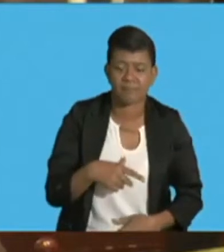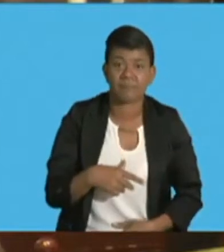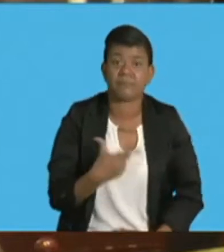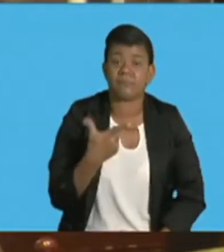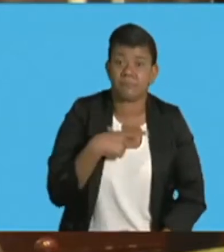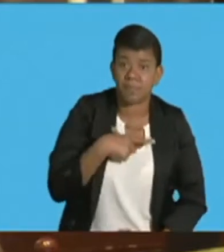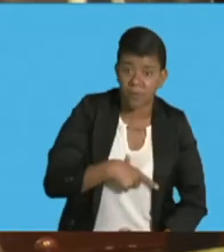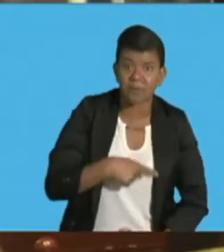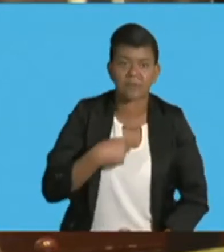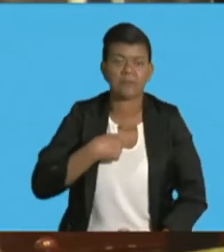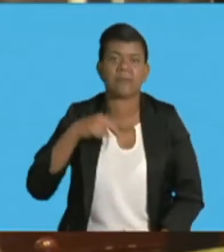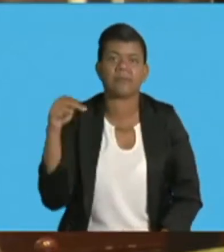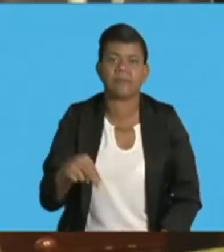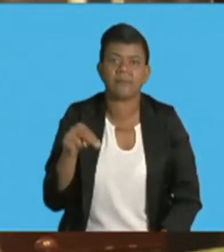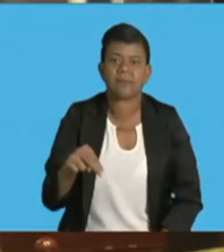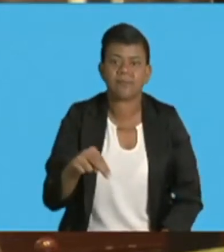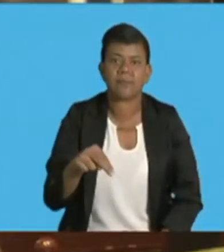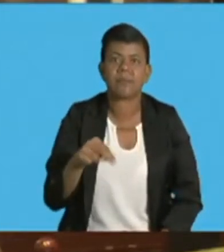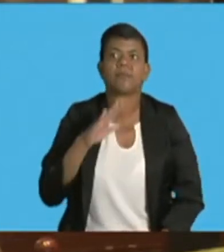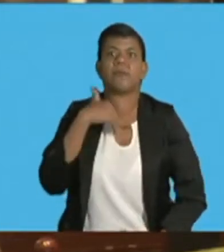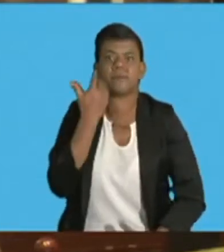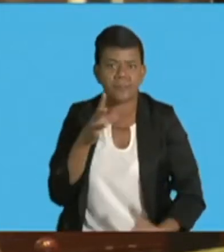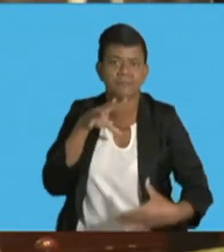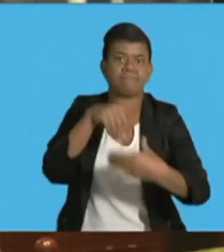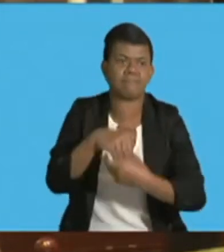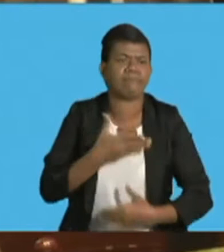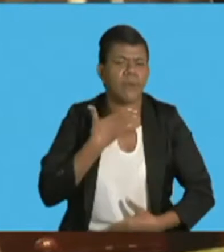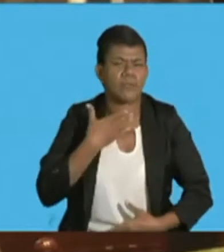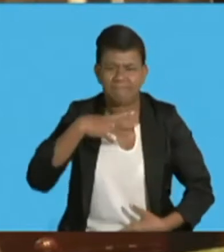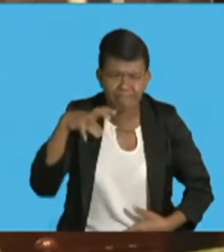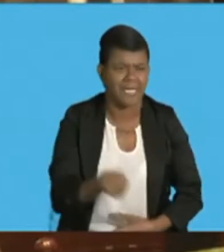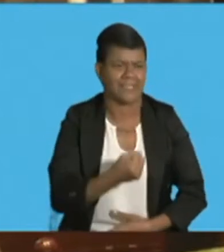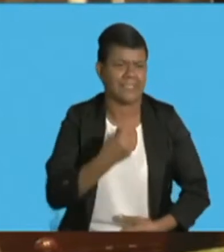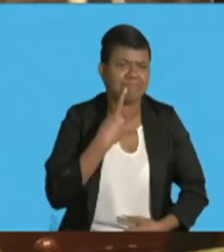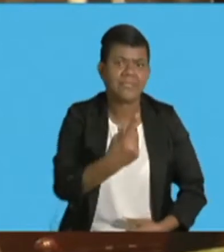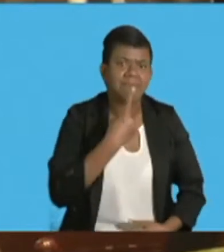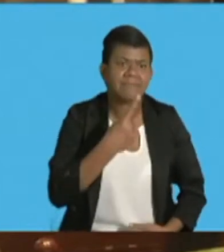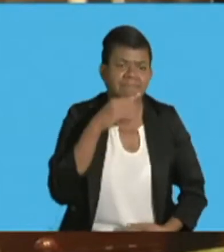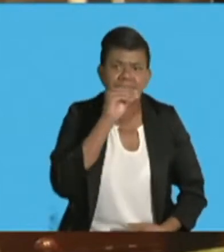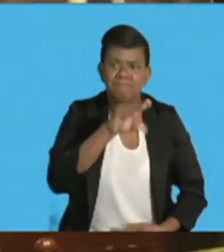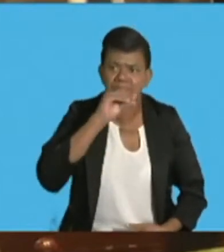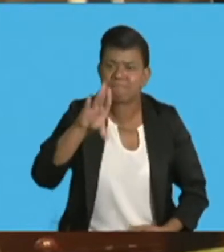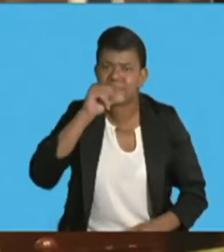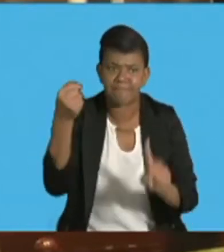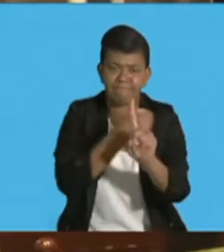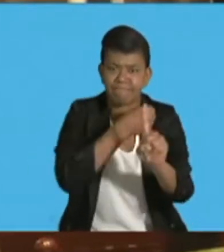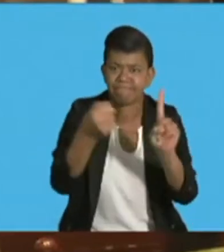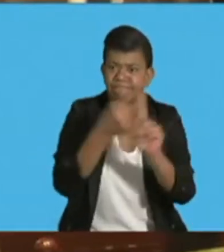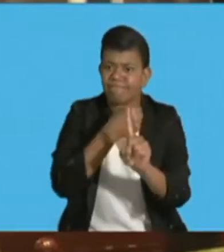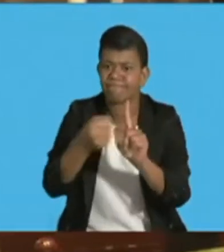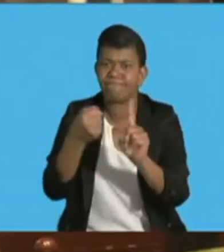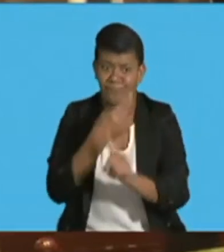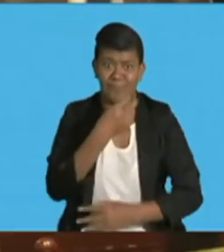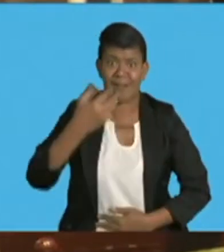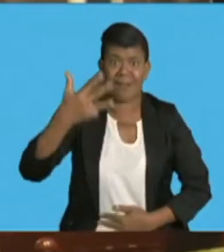to be in the play to be able to make our voices heard. Fiji officially assumed its role as chair of the 2019 World Bank and